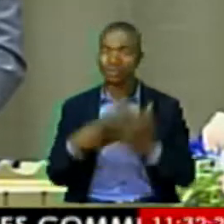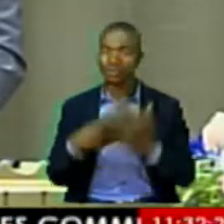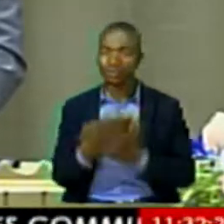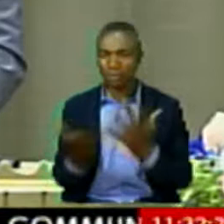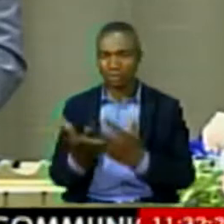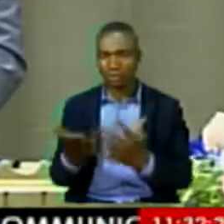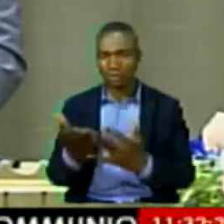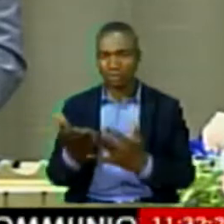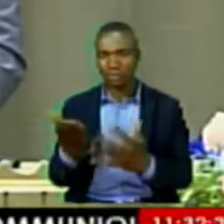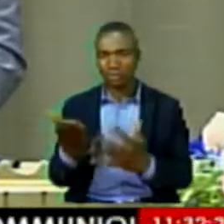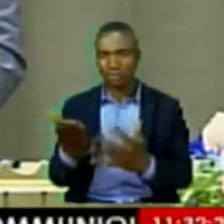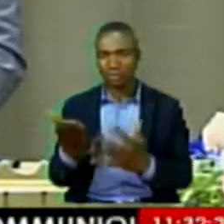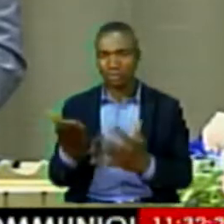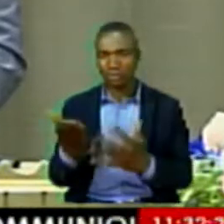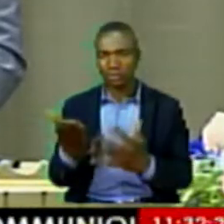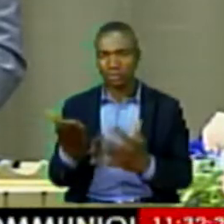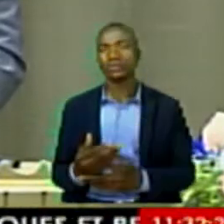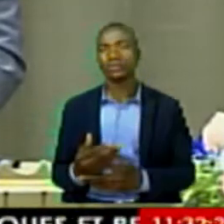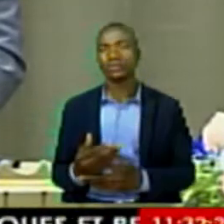with the government.